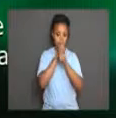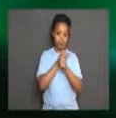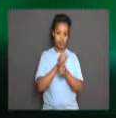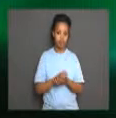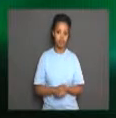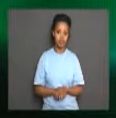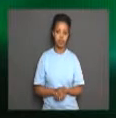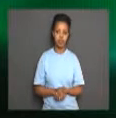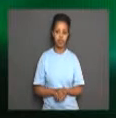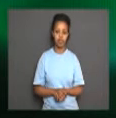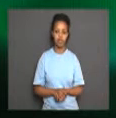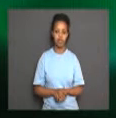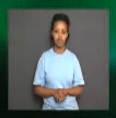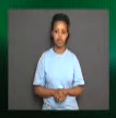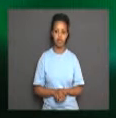Time's up.